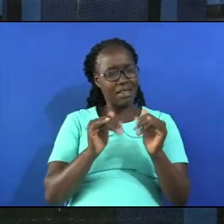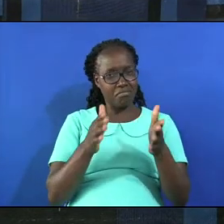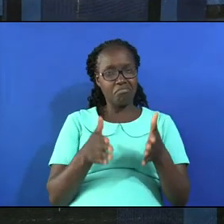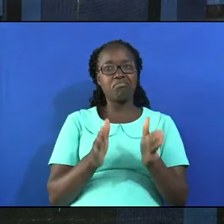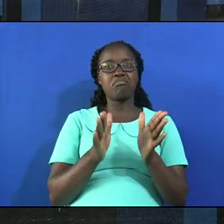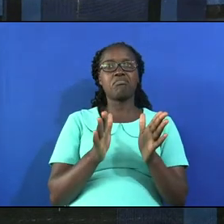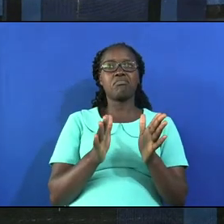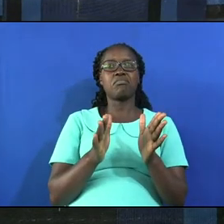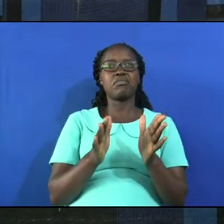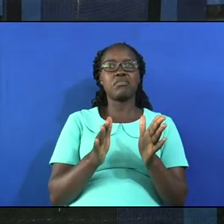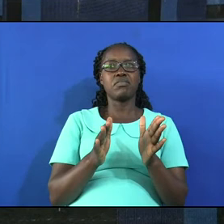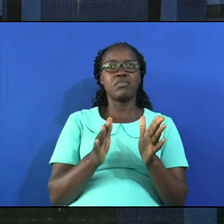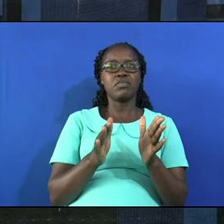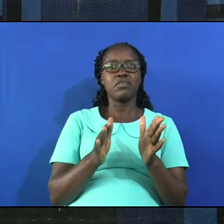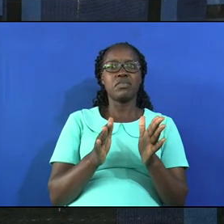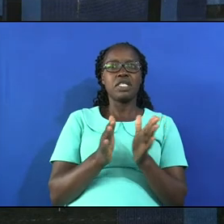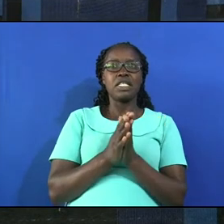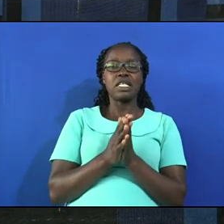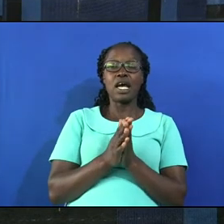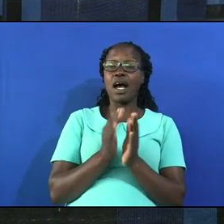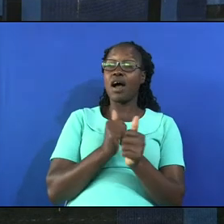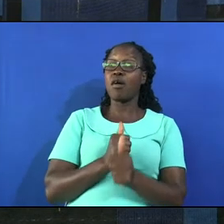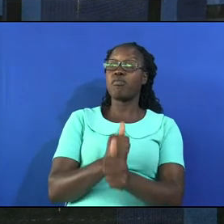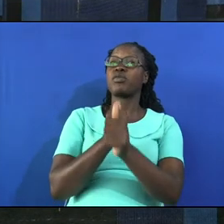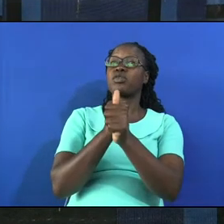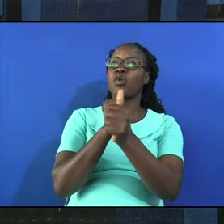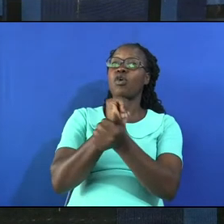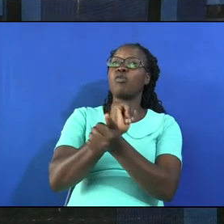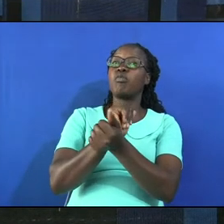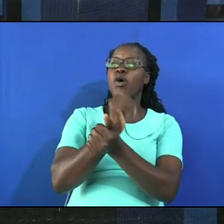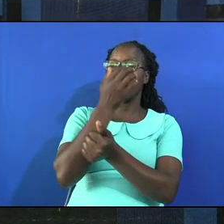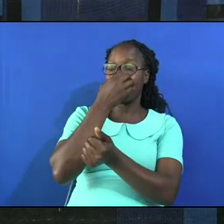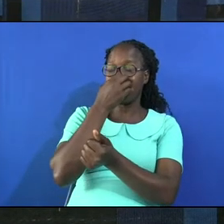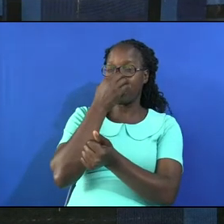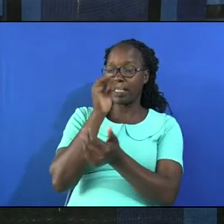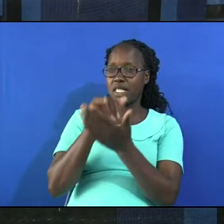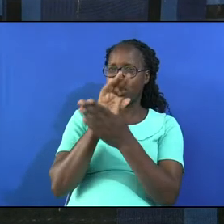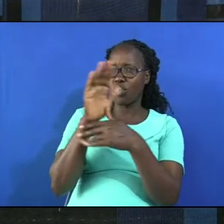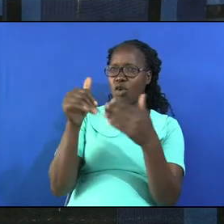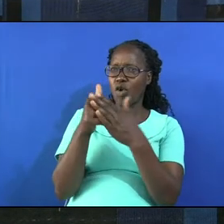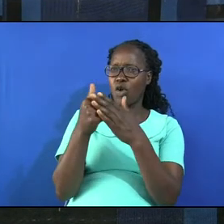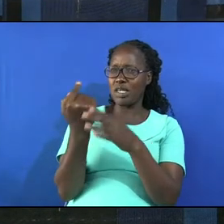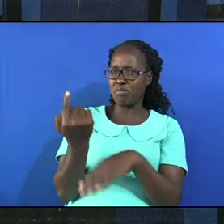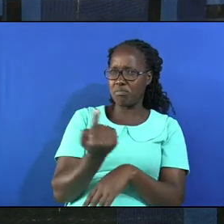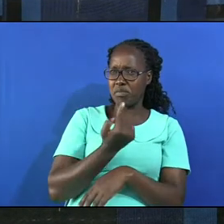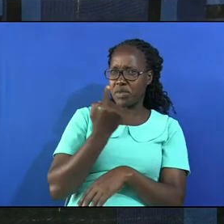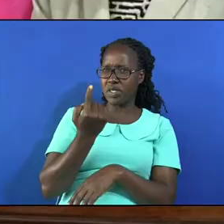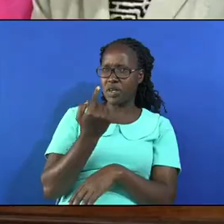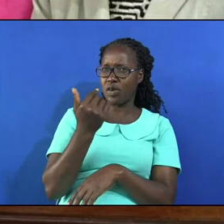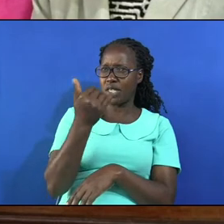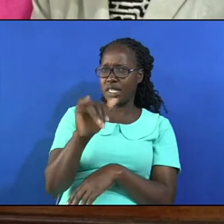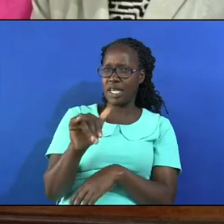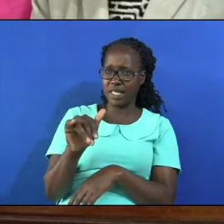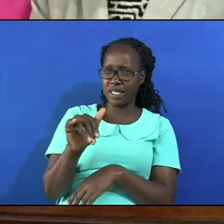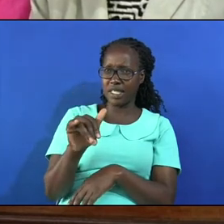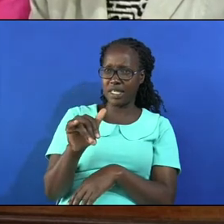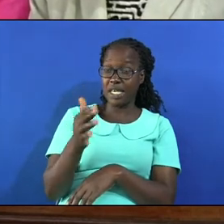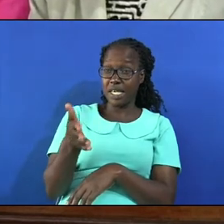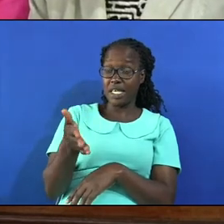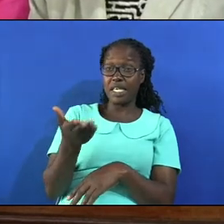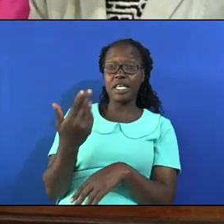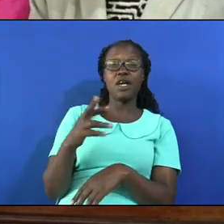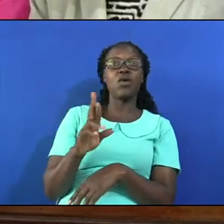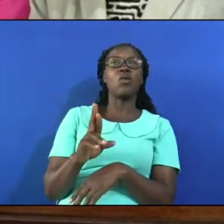way. Apostle Paul wishes that we were all single, yet here